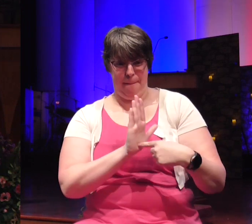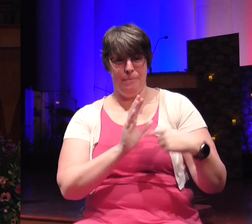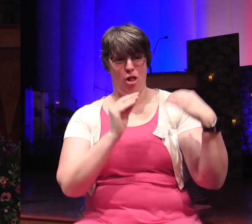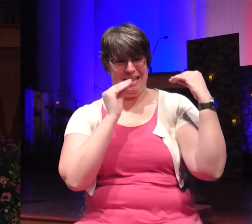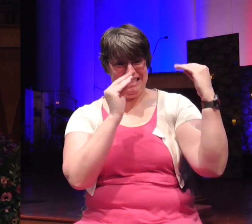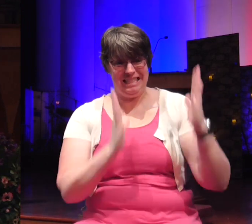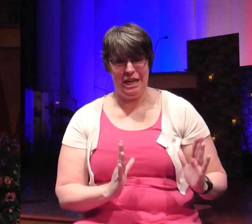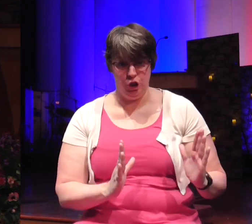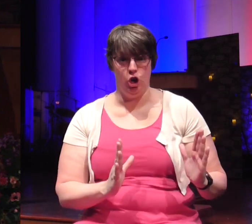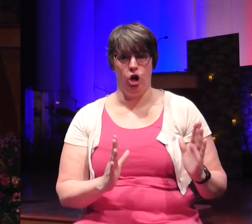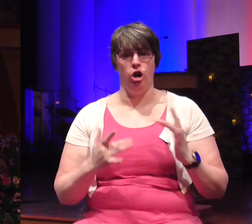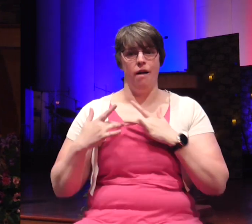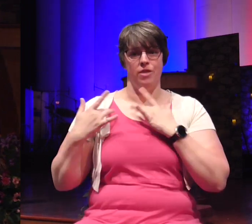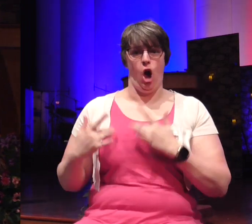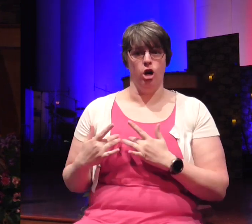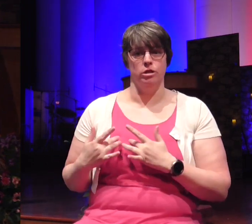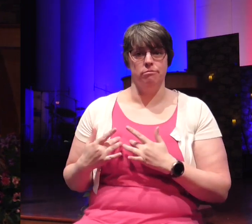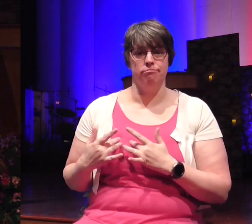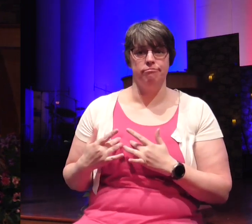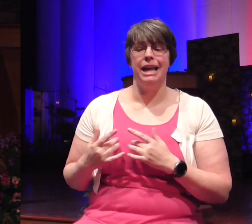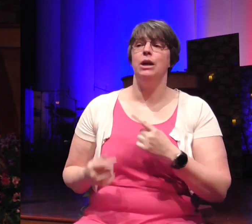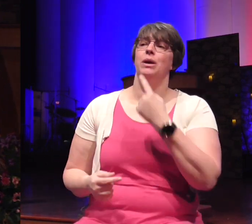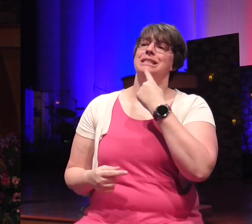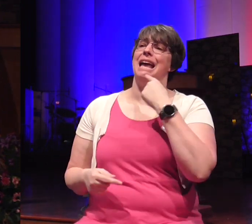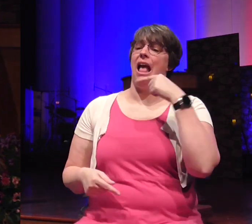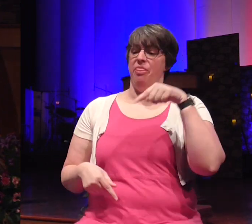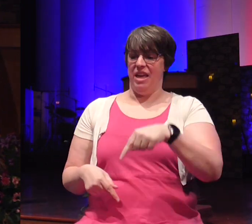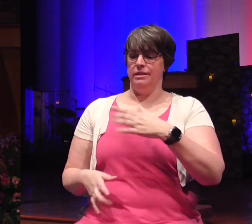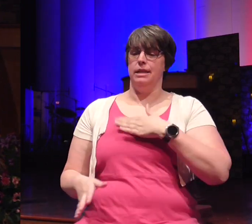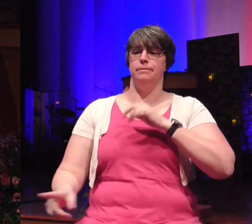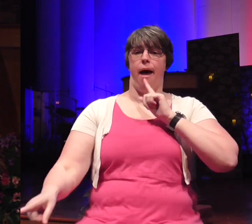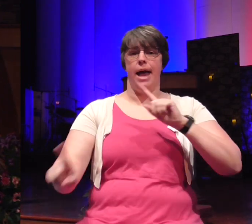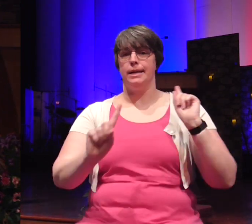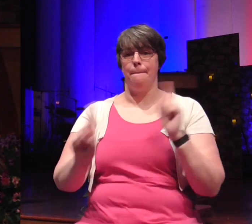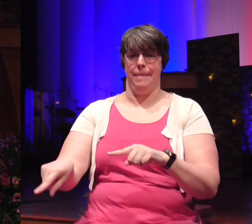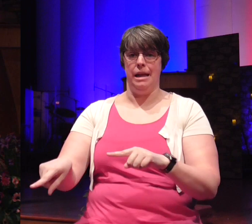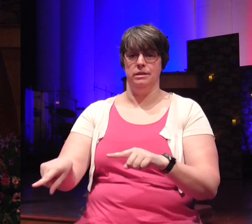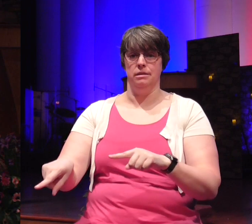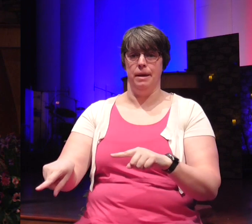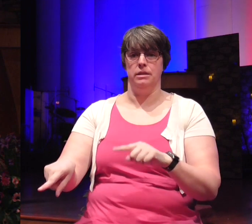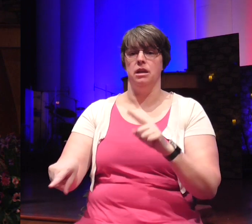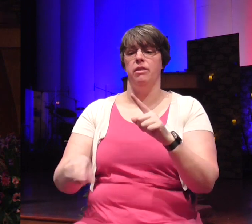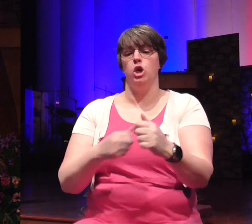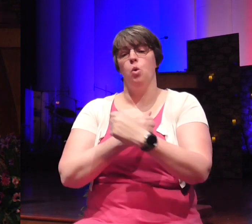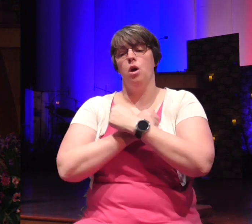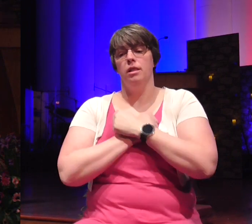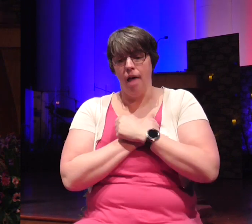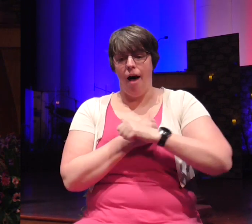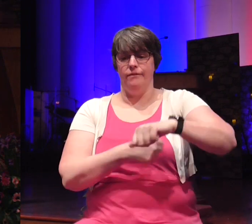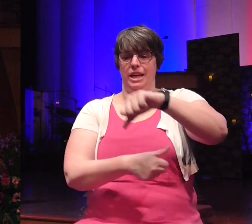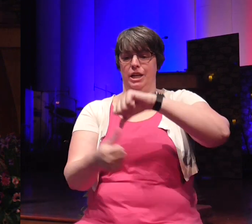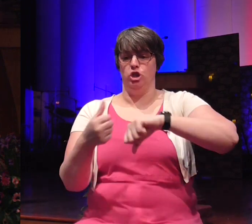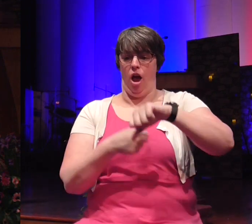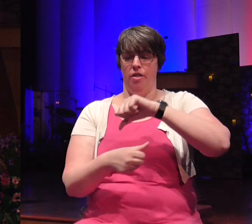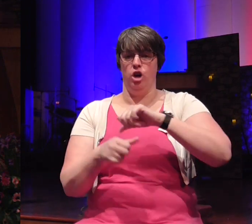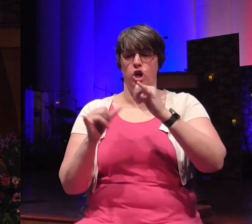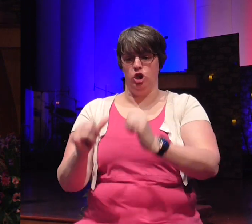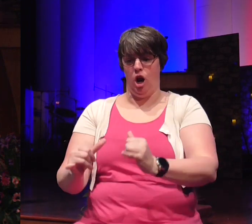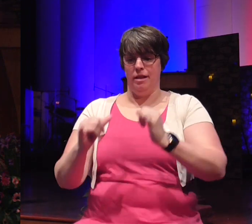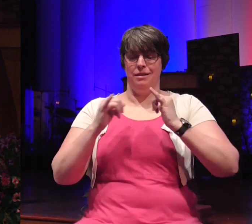would say, this is my commandment, that you love one another as I have loved